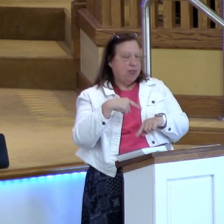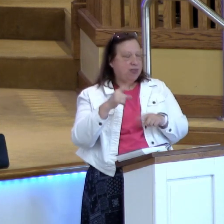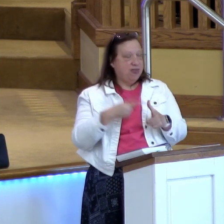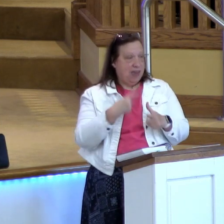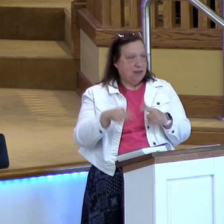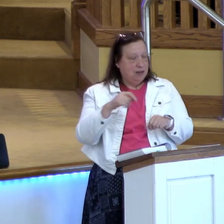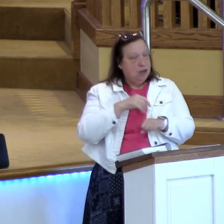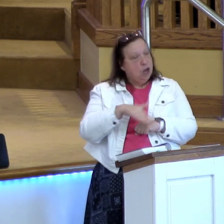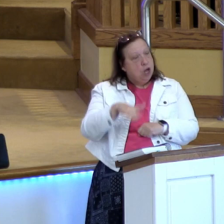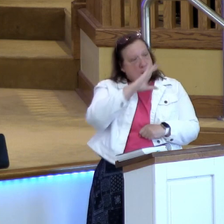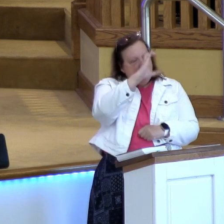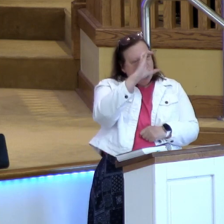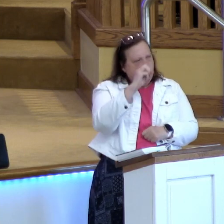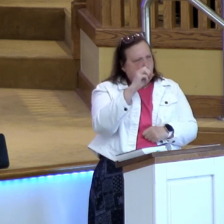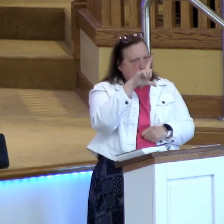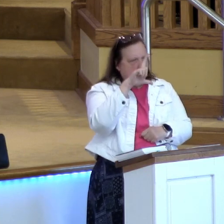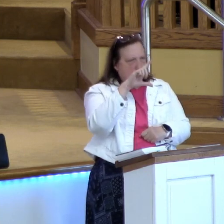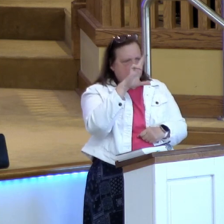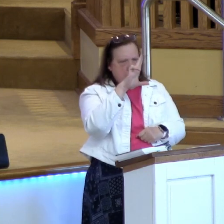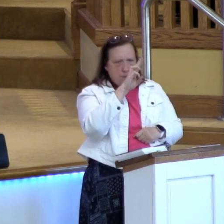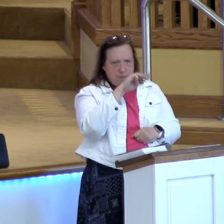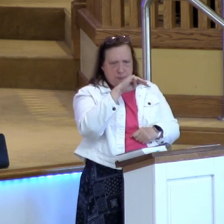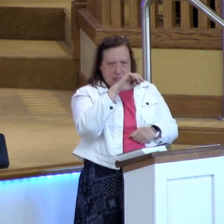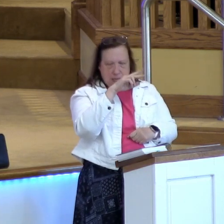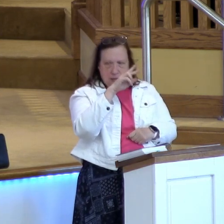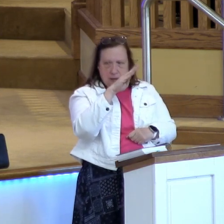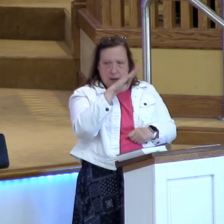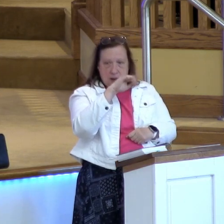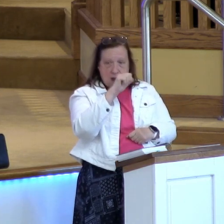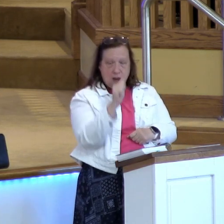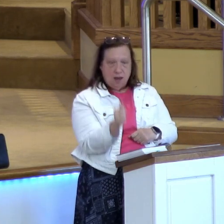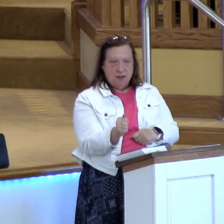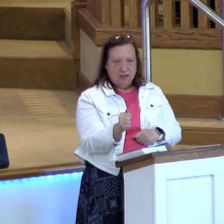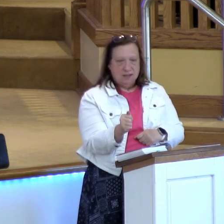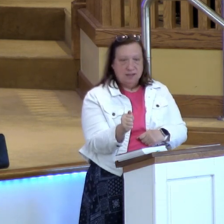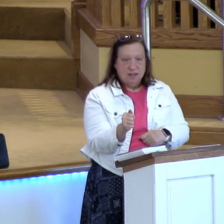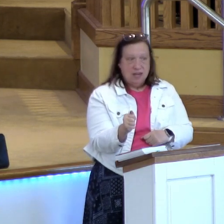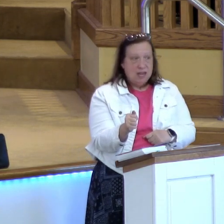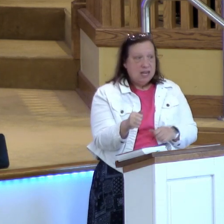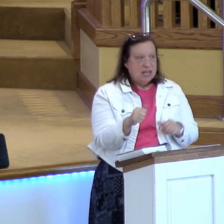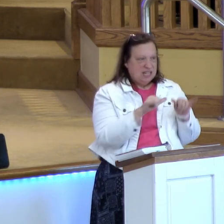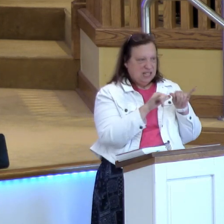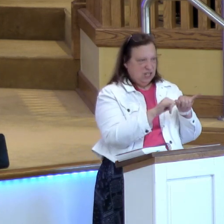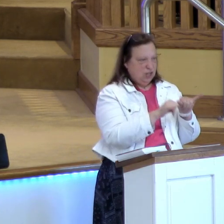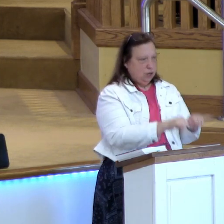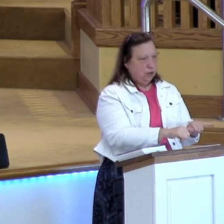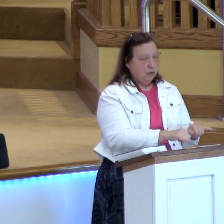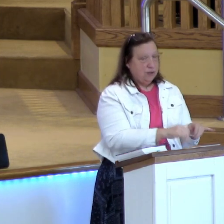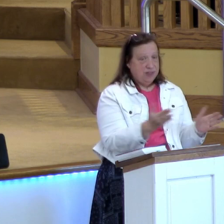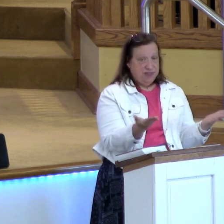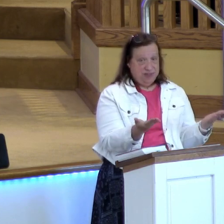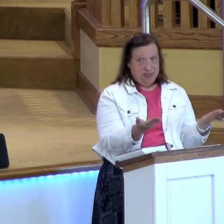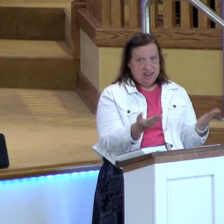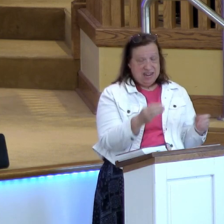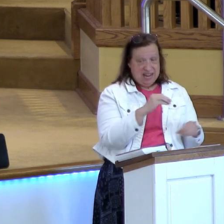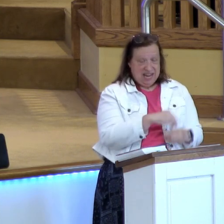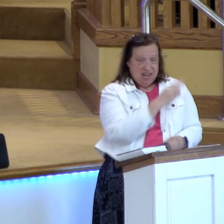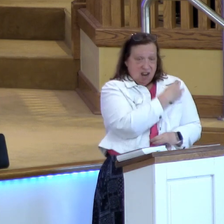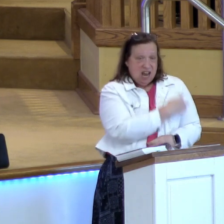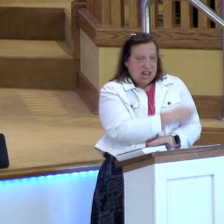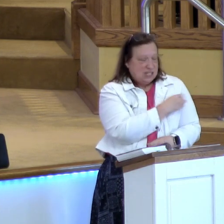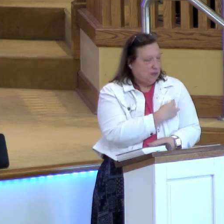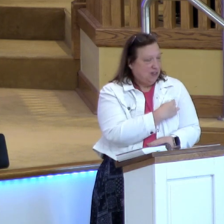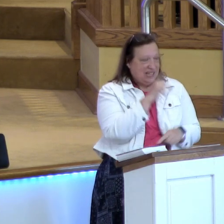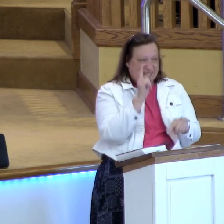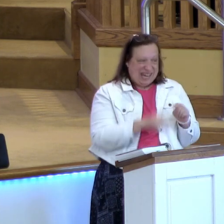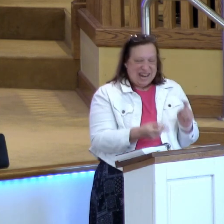Columbia ever since, the new University Hospital Children's Wing. And he's been there since Saturday night. He's still there, and he just can't keep food